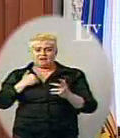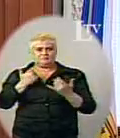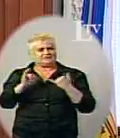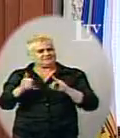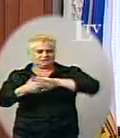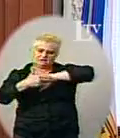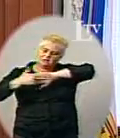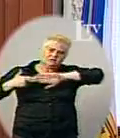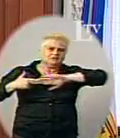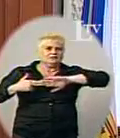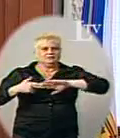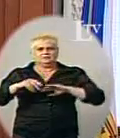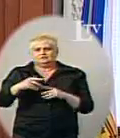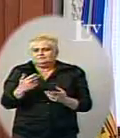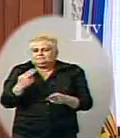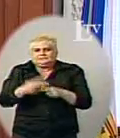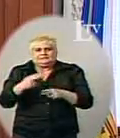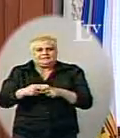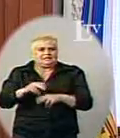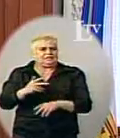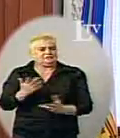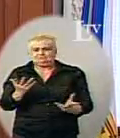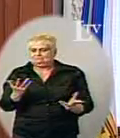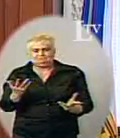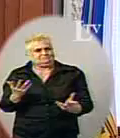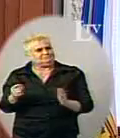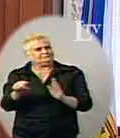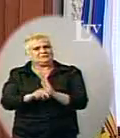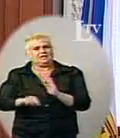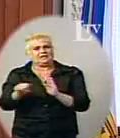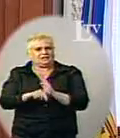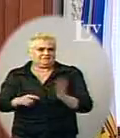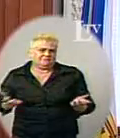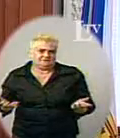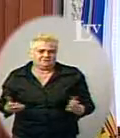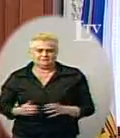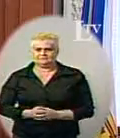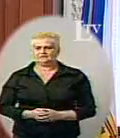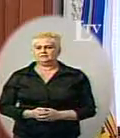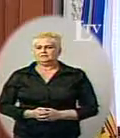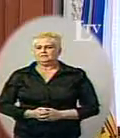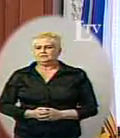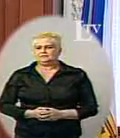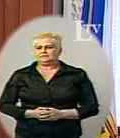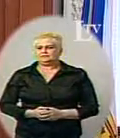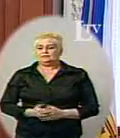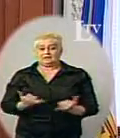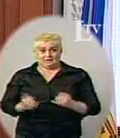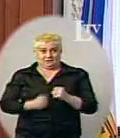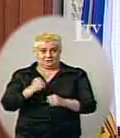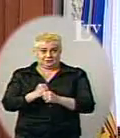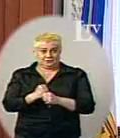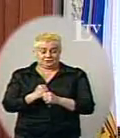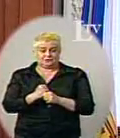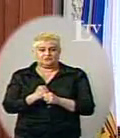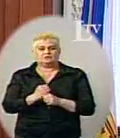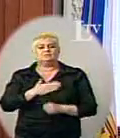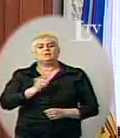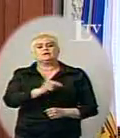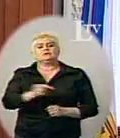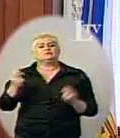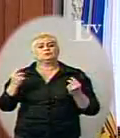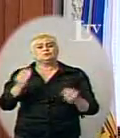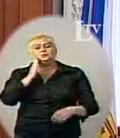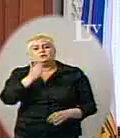of stigmatizing the very people they intended to help. This year, my government will